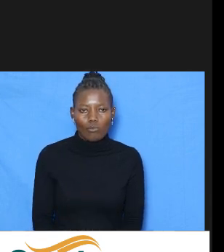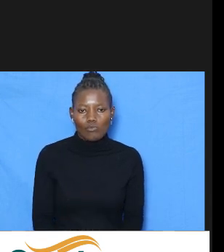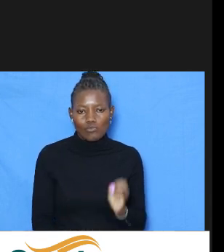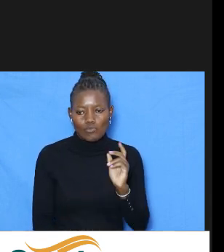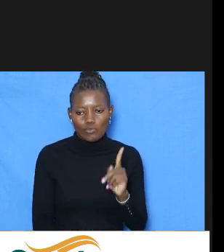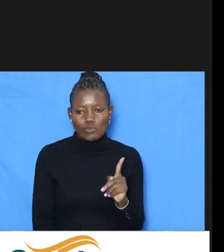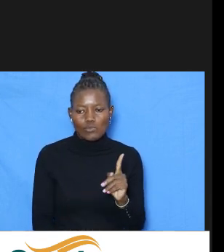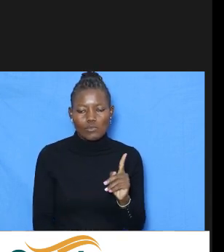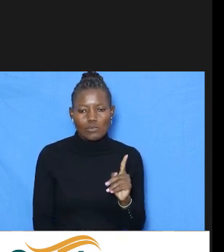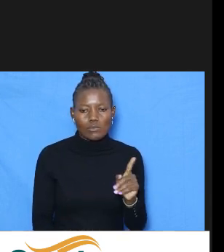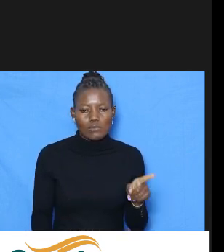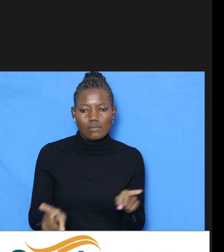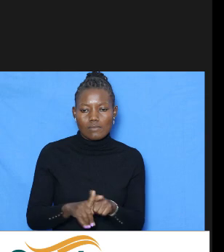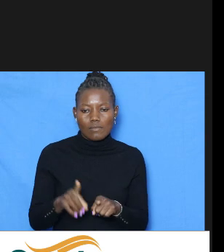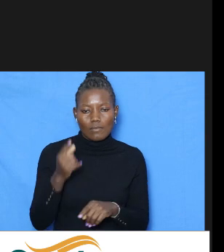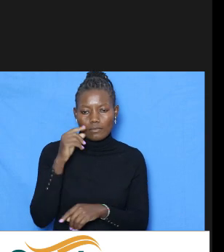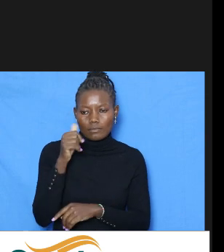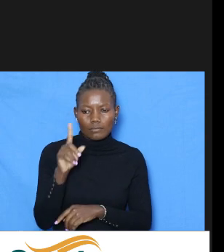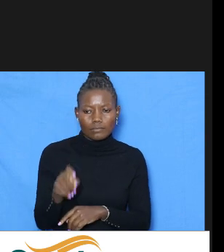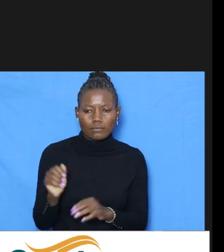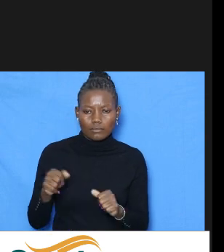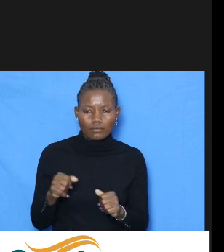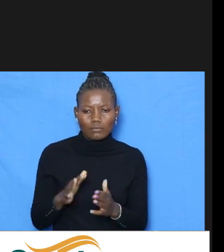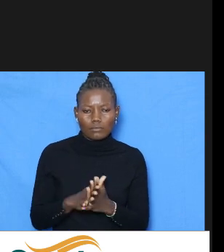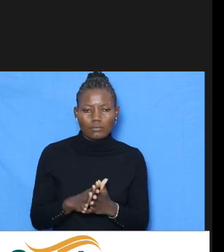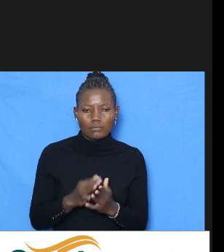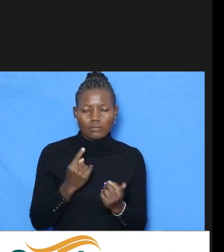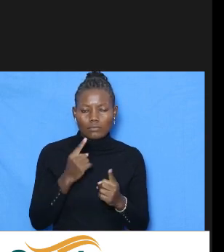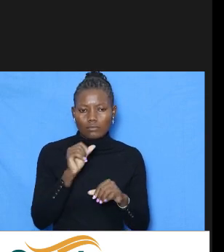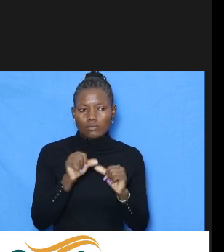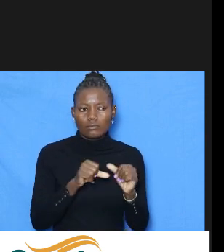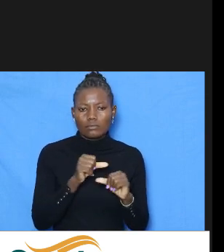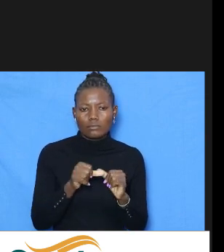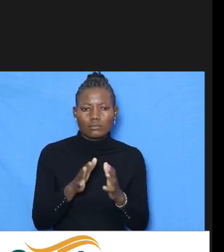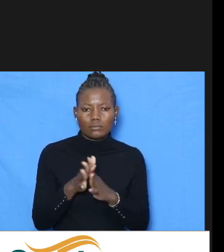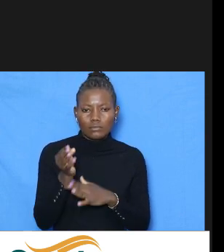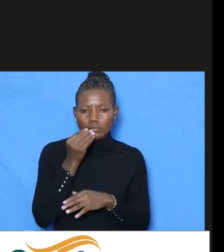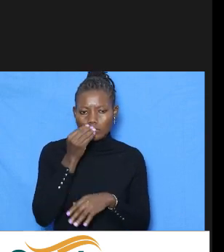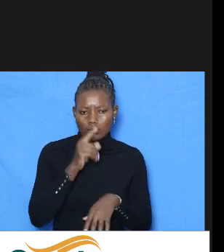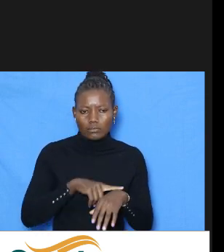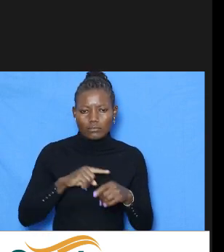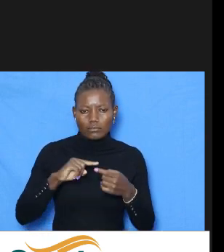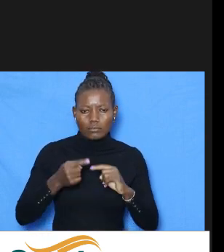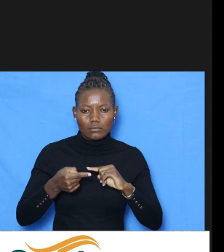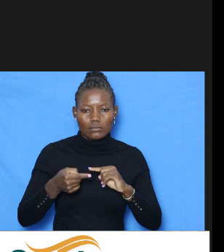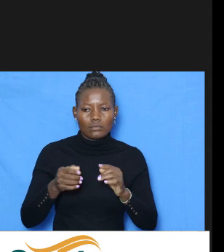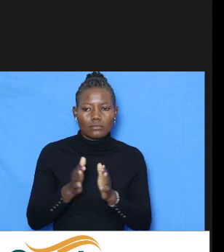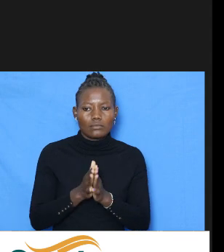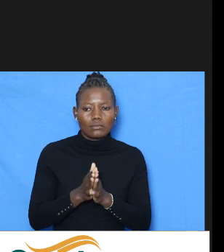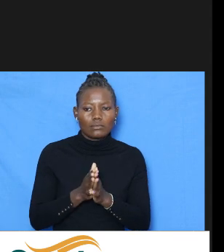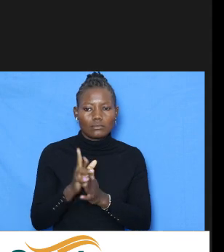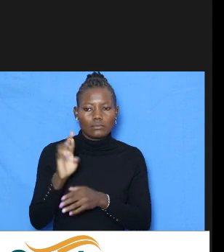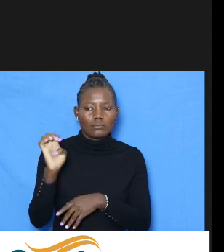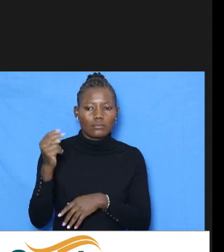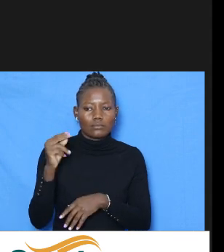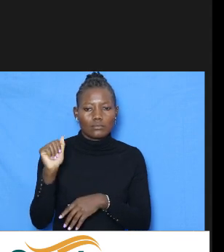Okay, so I also see another question. Can you briefly touch on nutrition during injury and